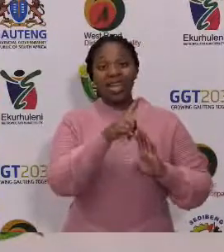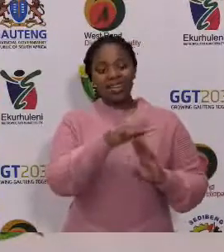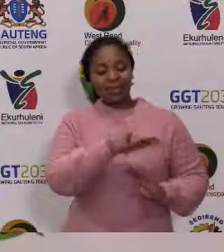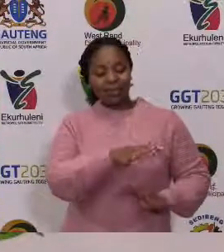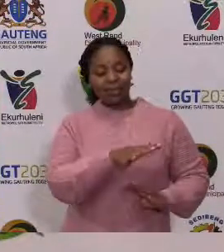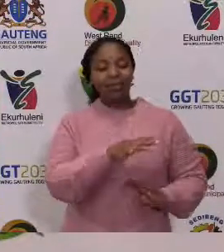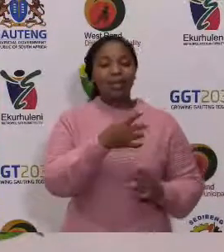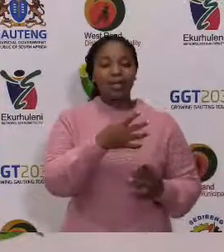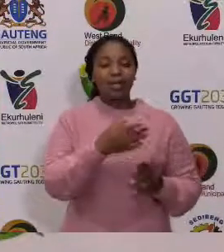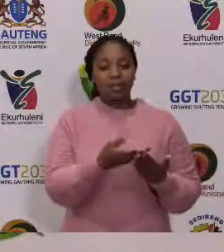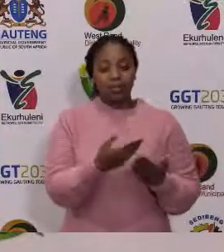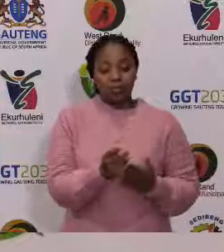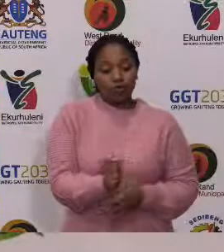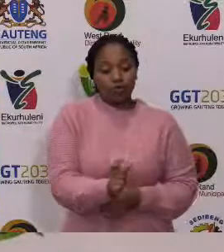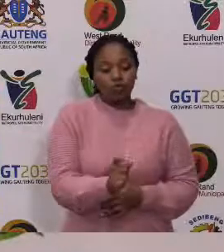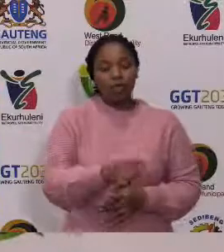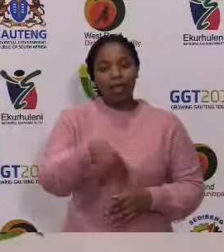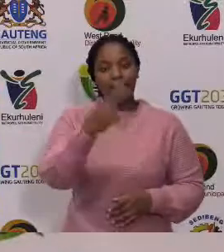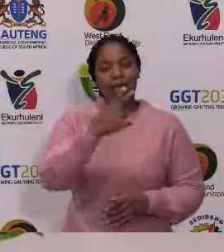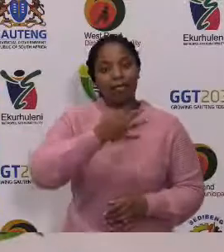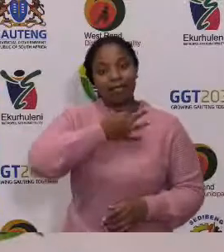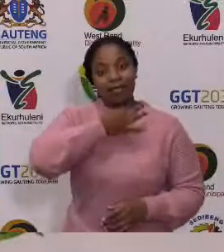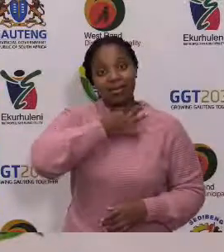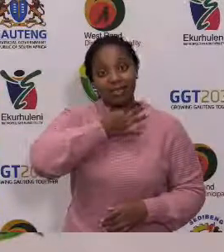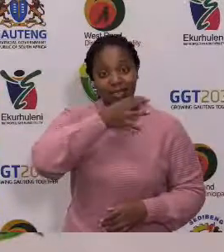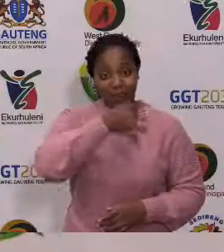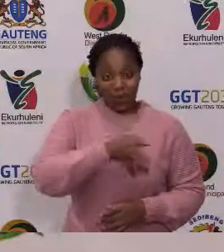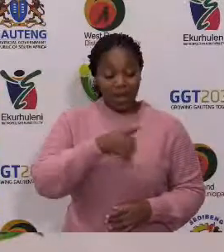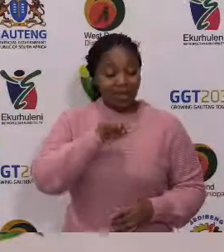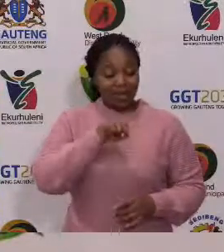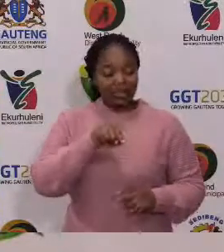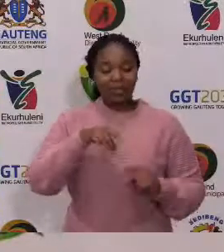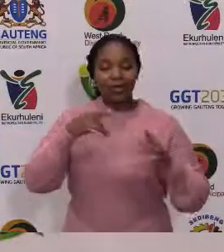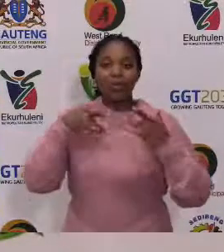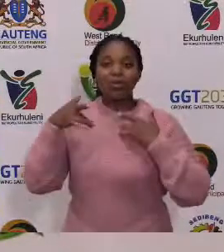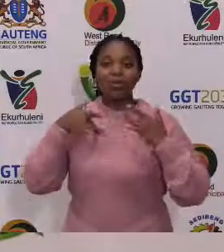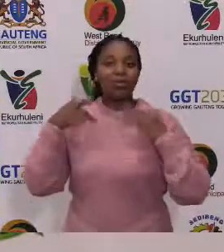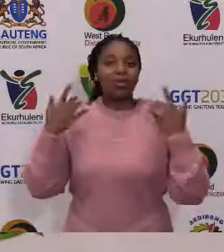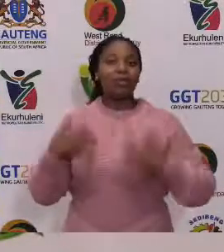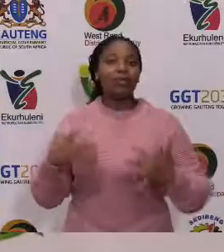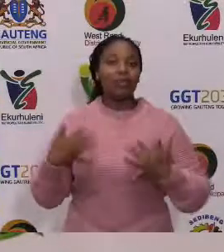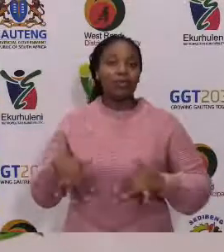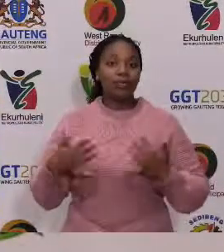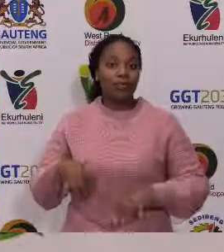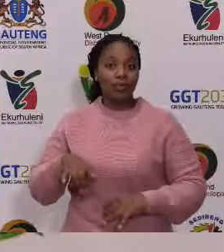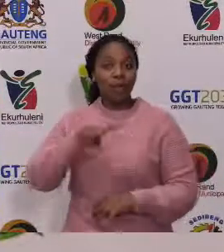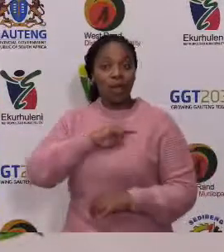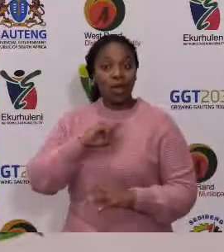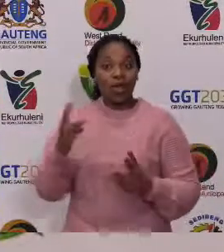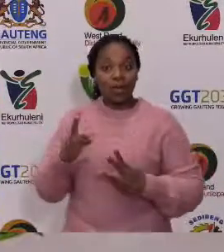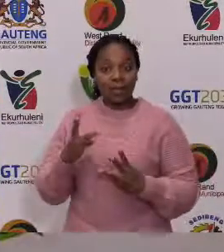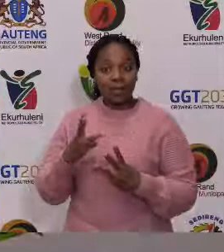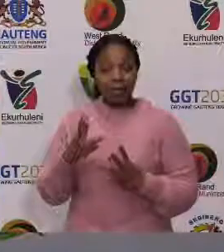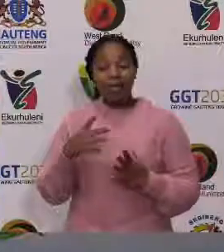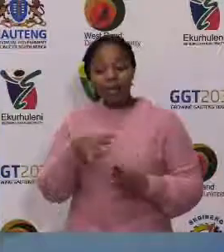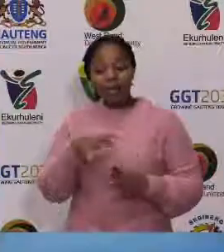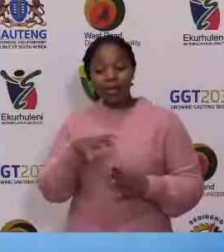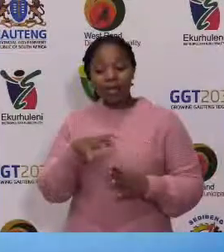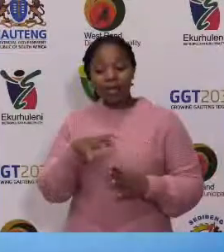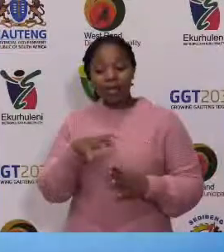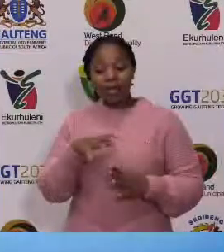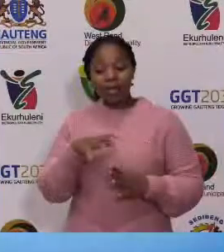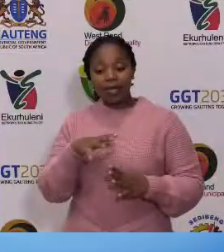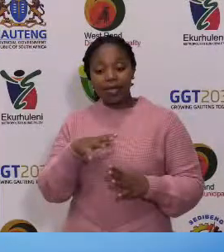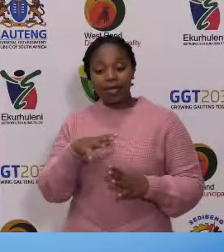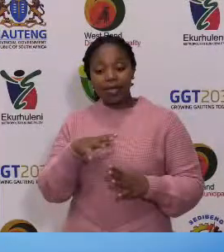towards high risk. That's a very big source of concern as well, because there is mobility between people, between provinces, that will